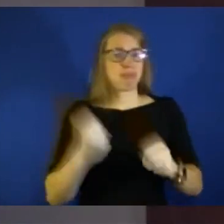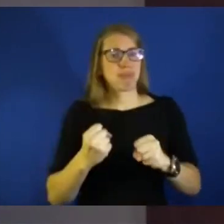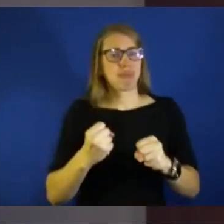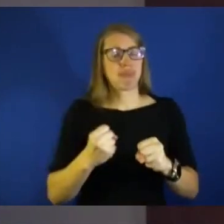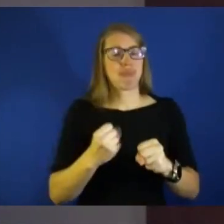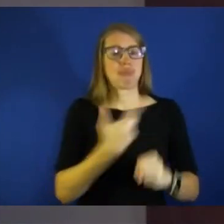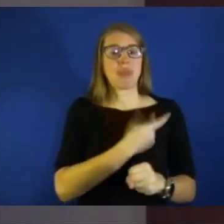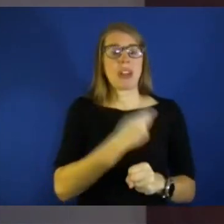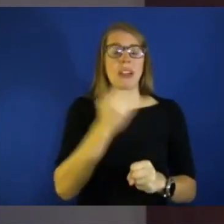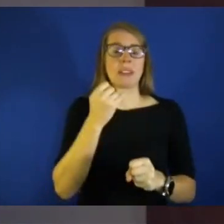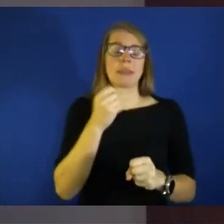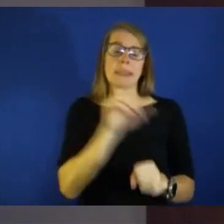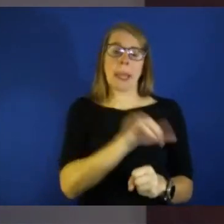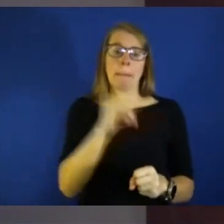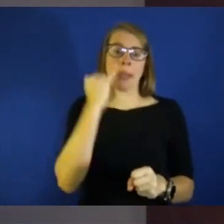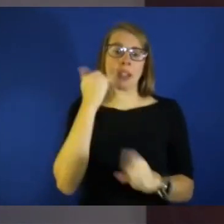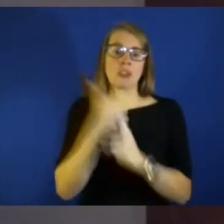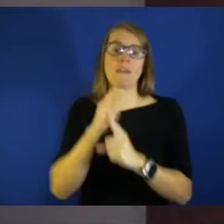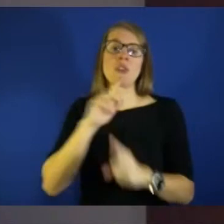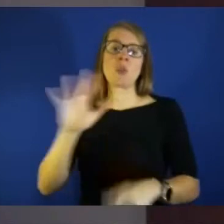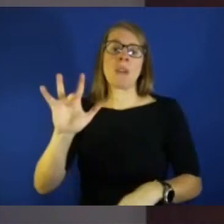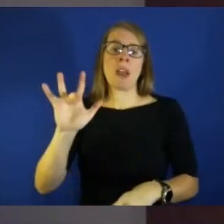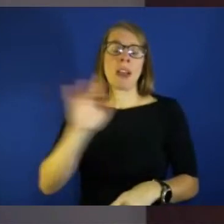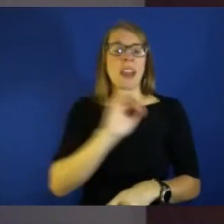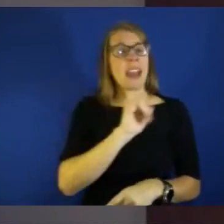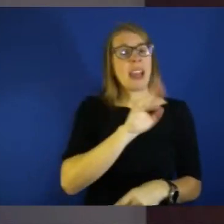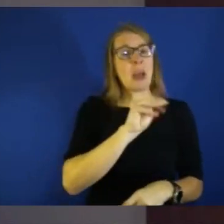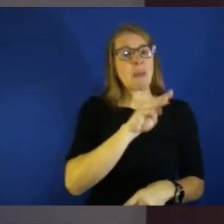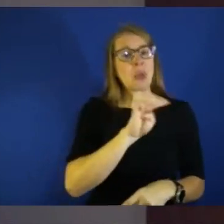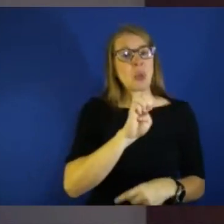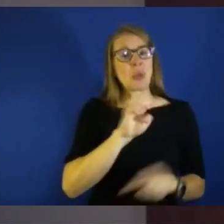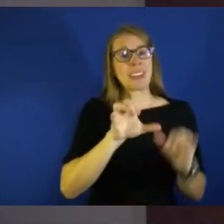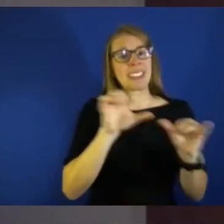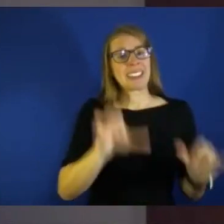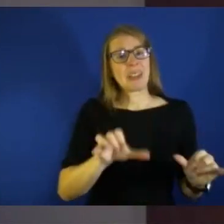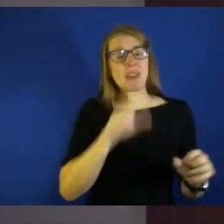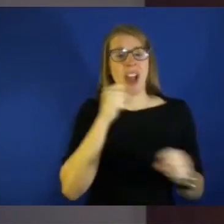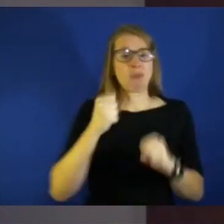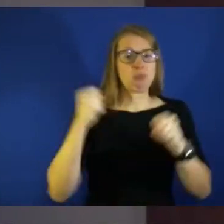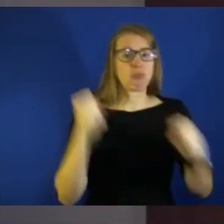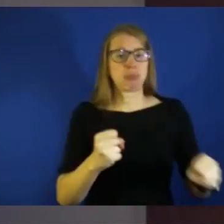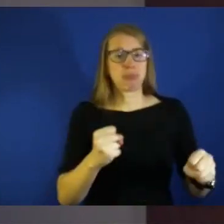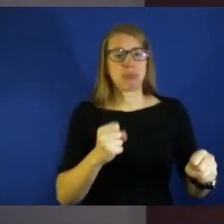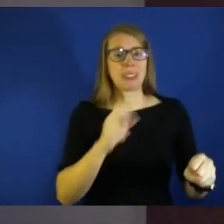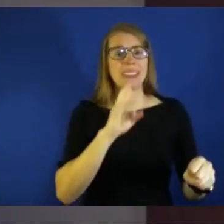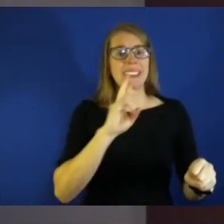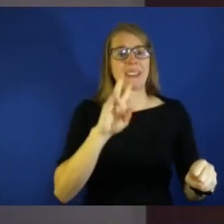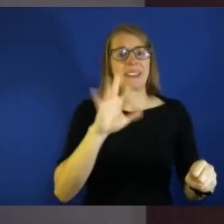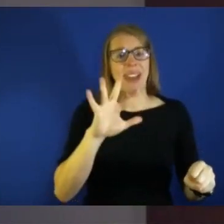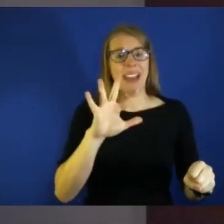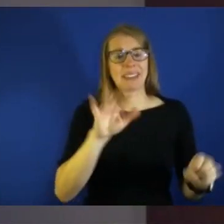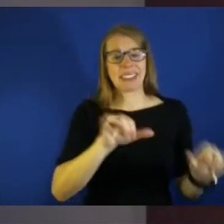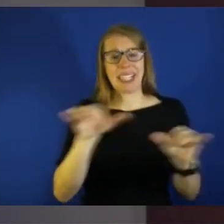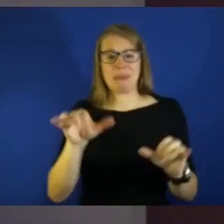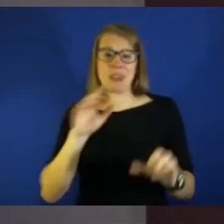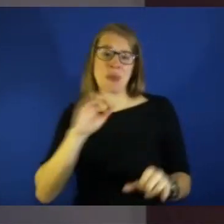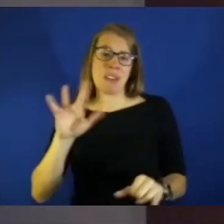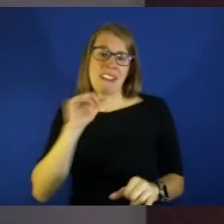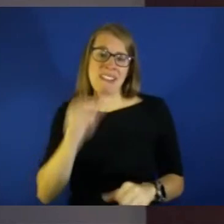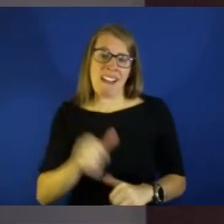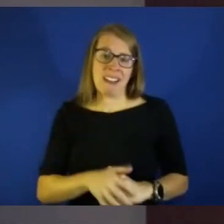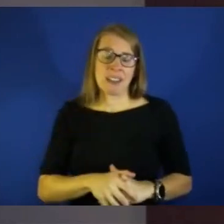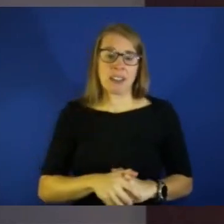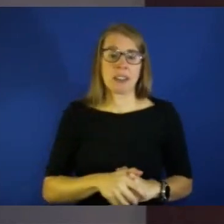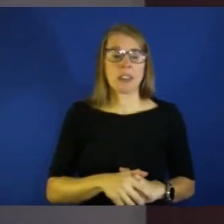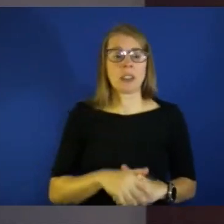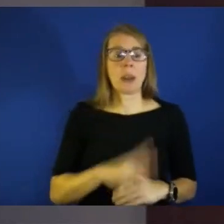25, because your immune system just isn't quite as robust when you're 75. And so I would absolutely want that patient to think about